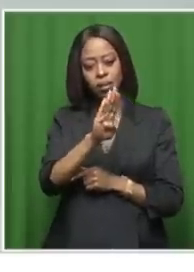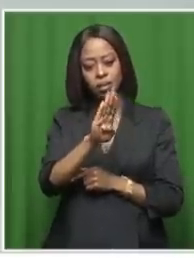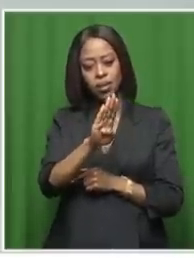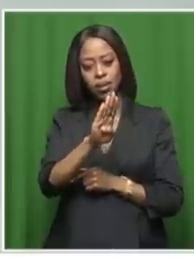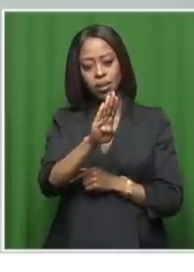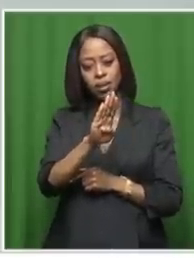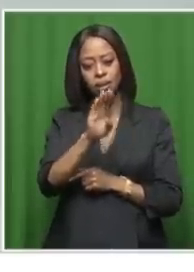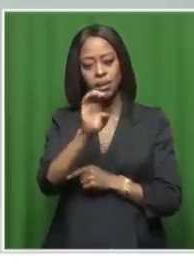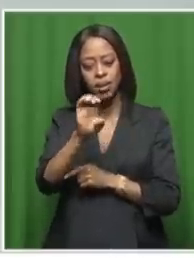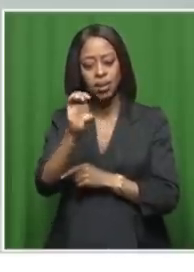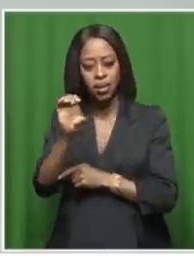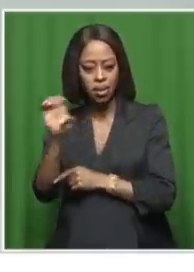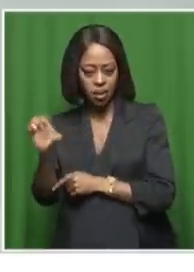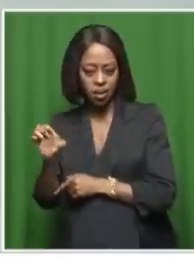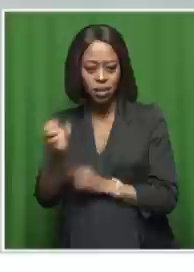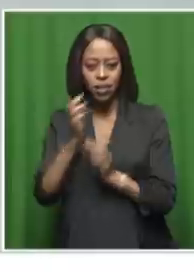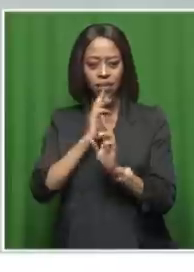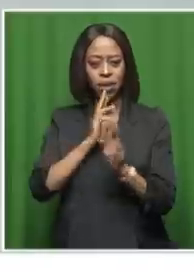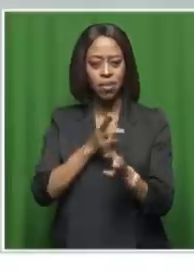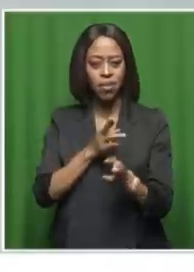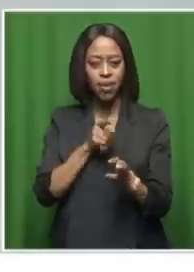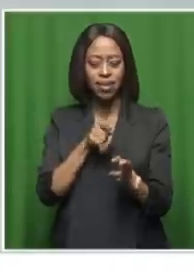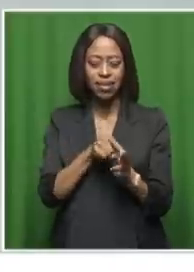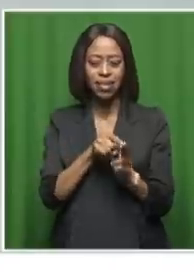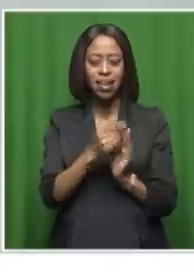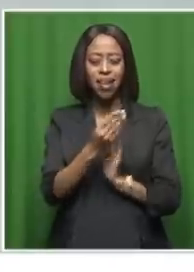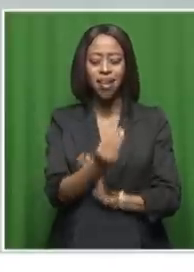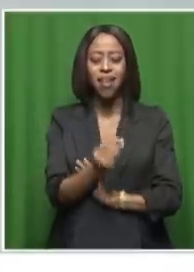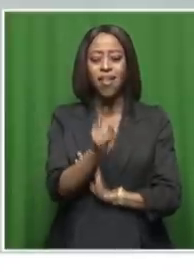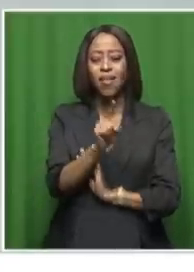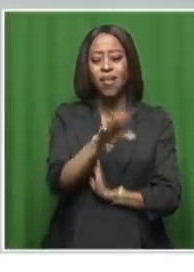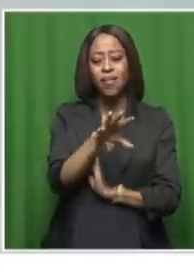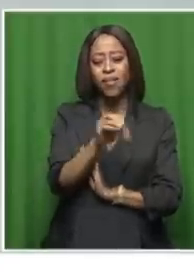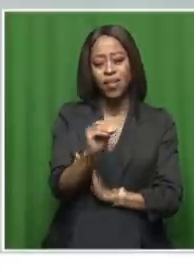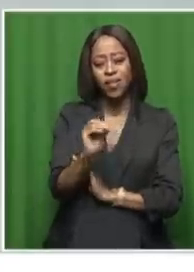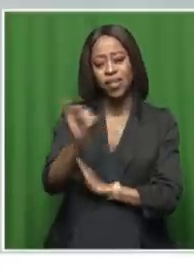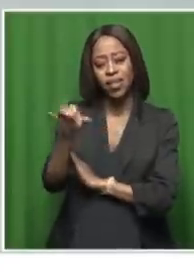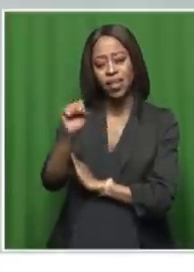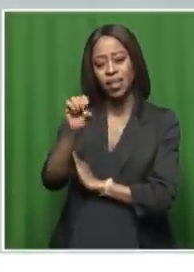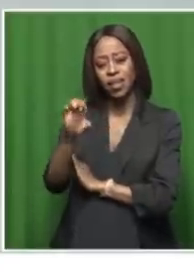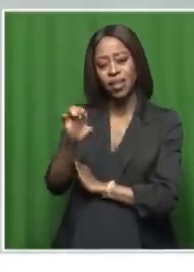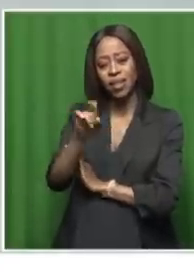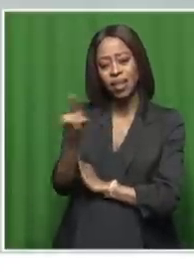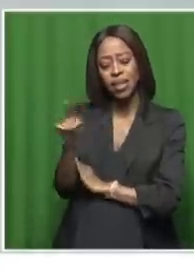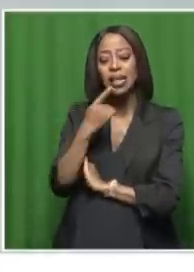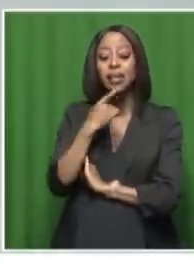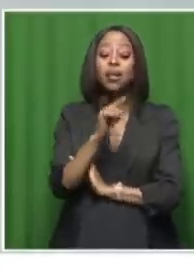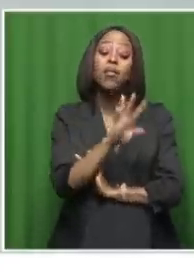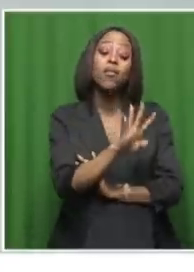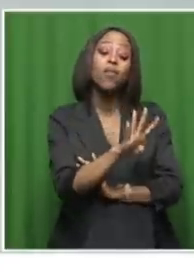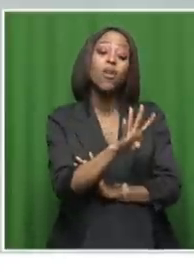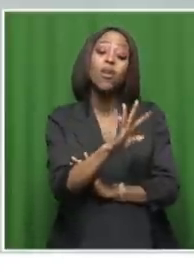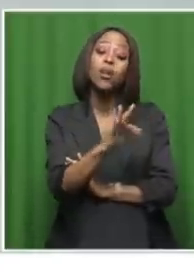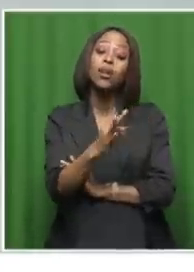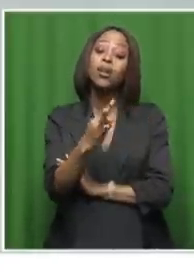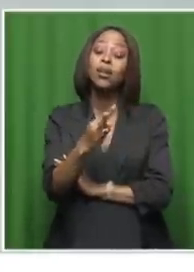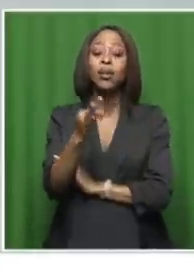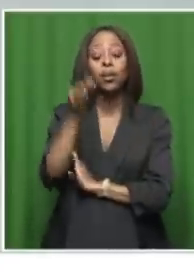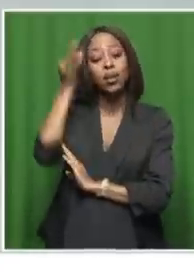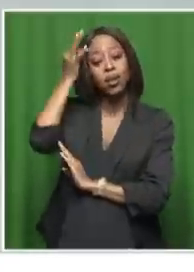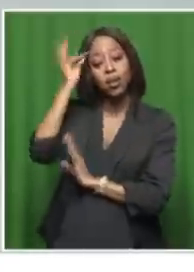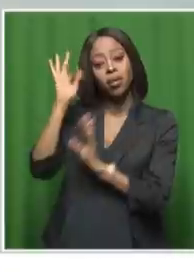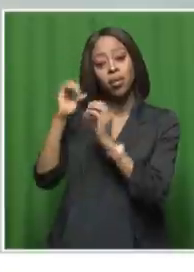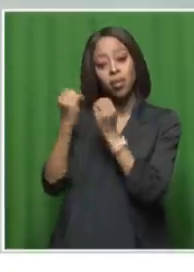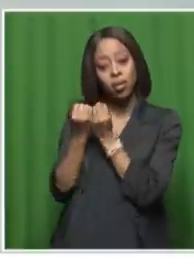it talks of the 150 JSE entities. It says 43 organs of state and